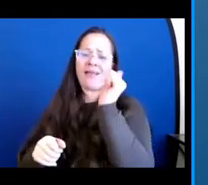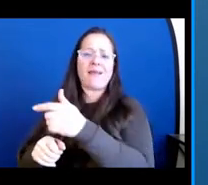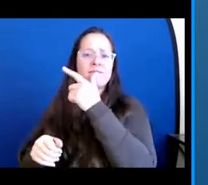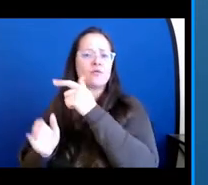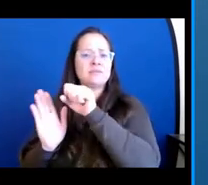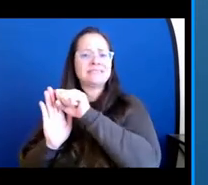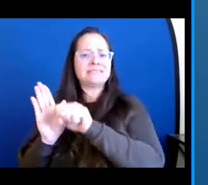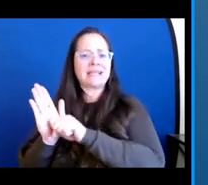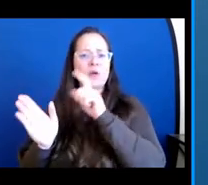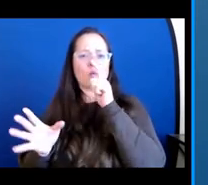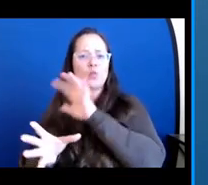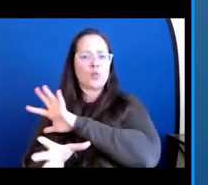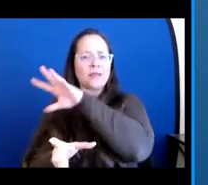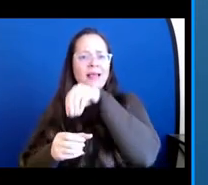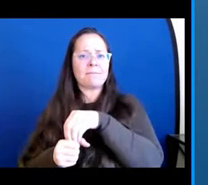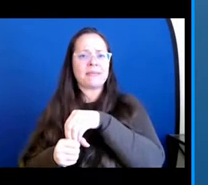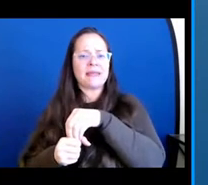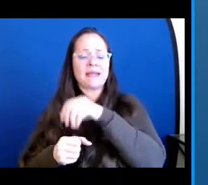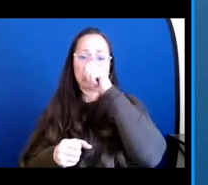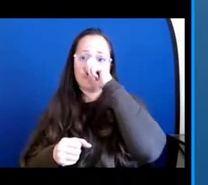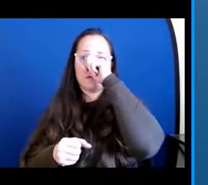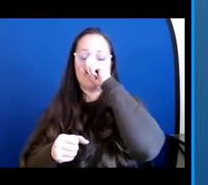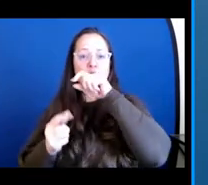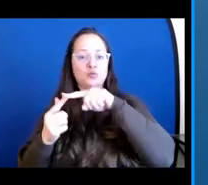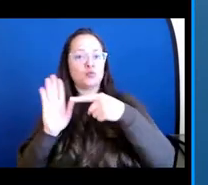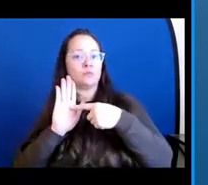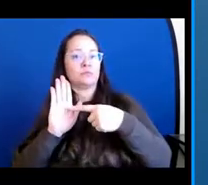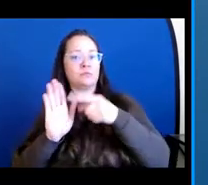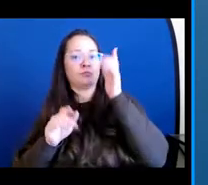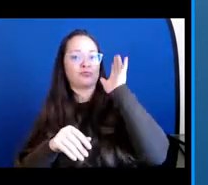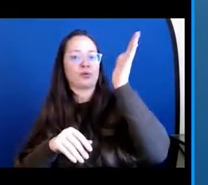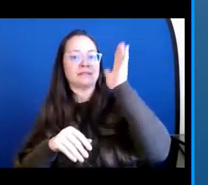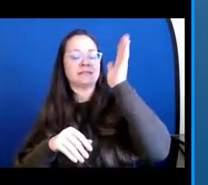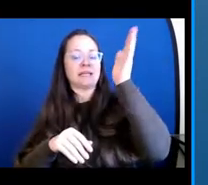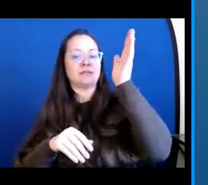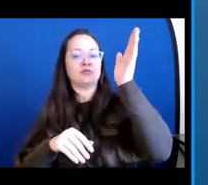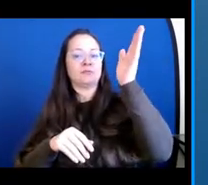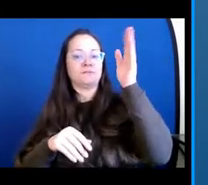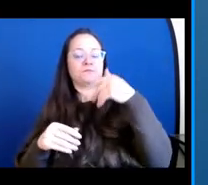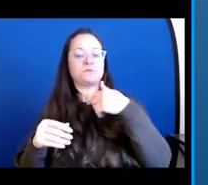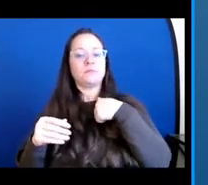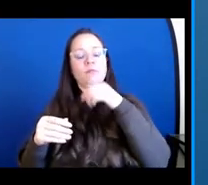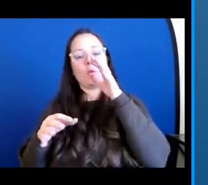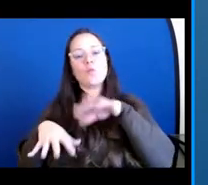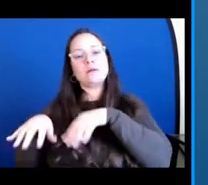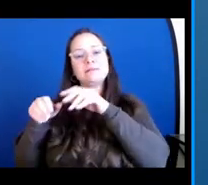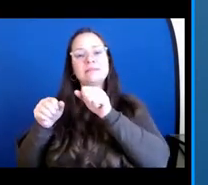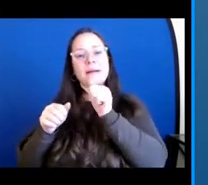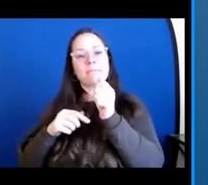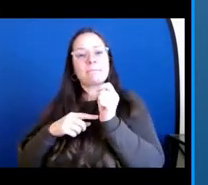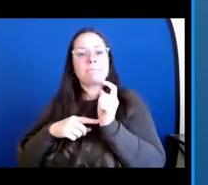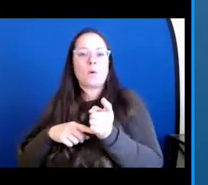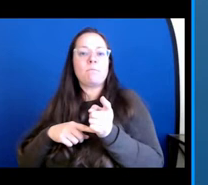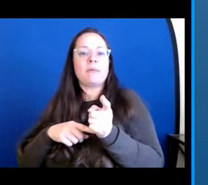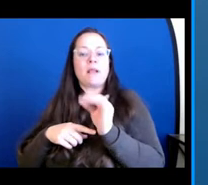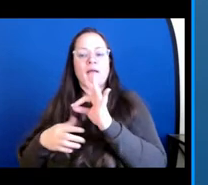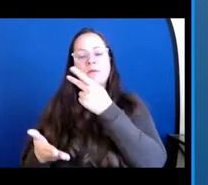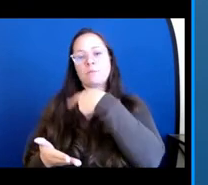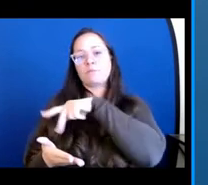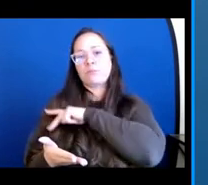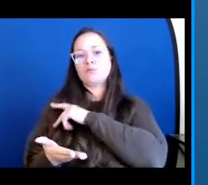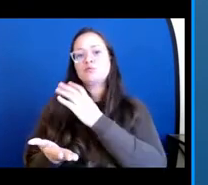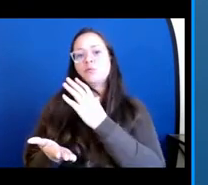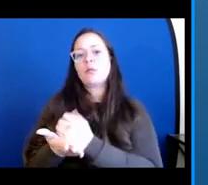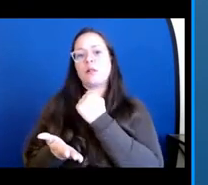in and made a presentation I'm going to take a moment of personal privilege and